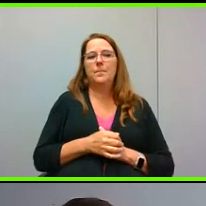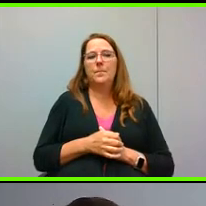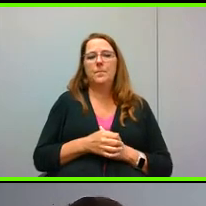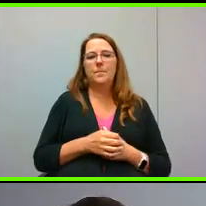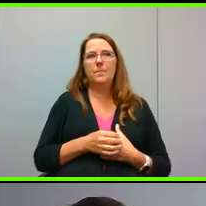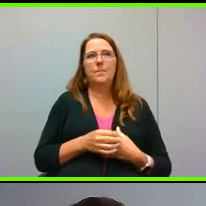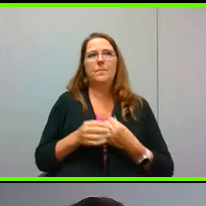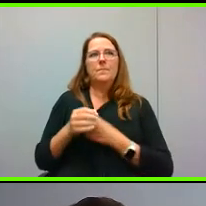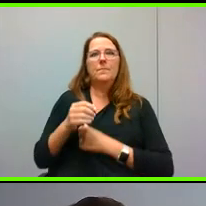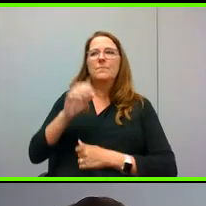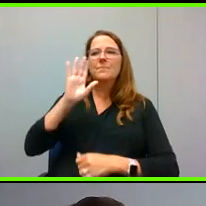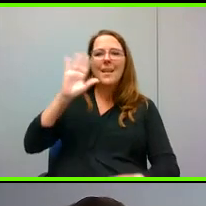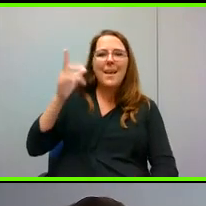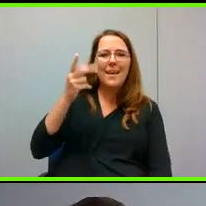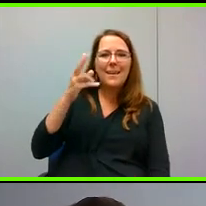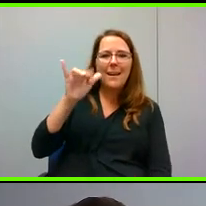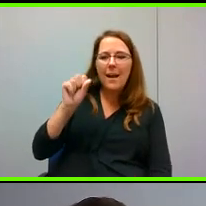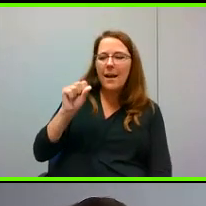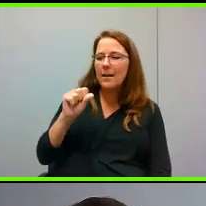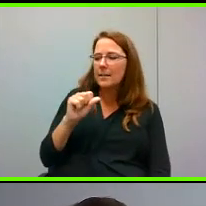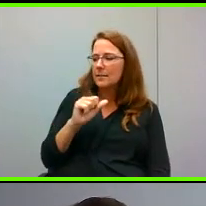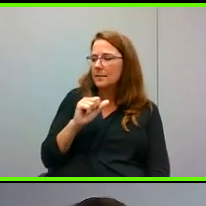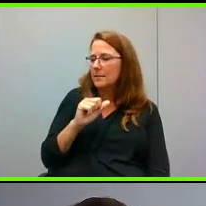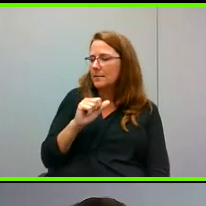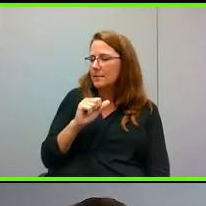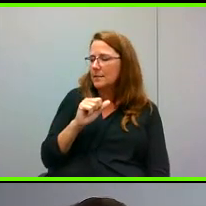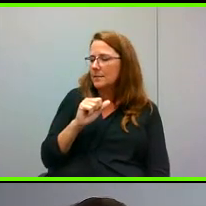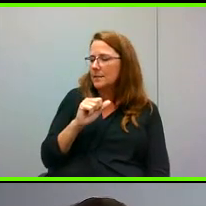Hey guys, let me turn my video on, sorry.